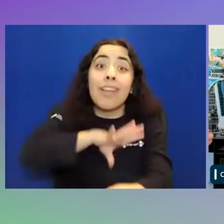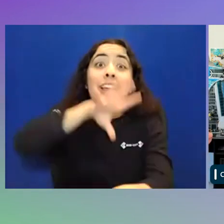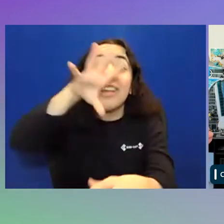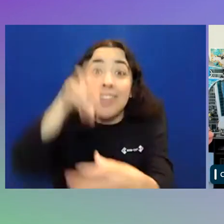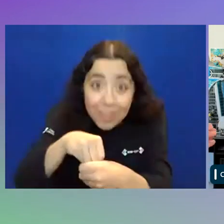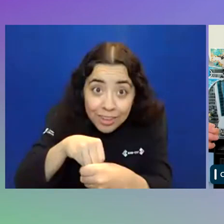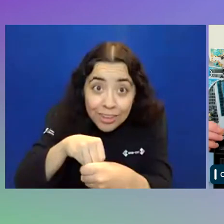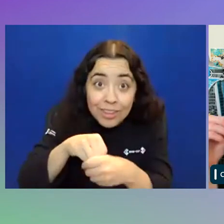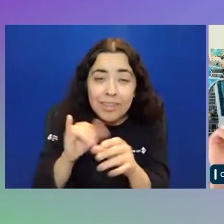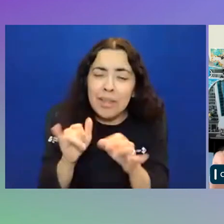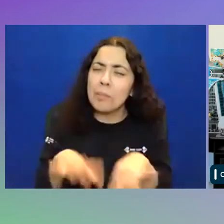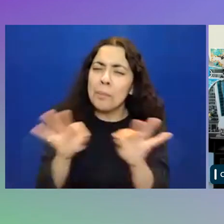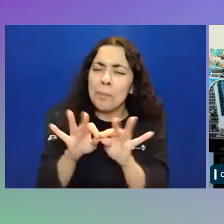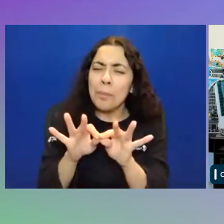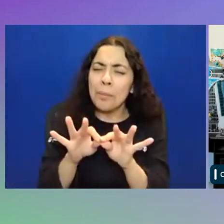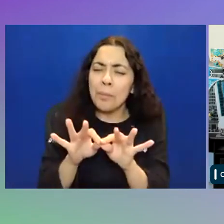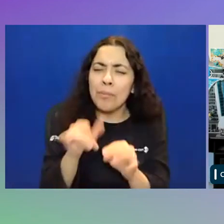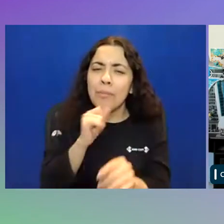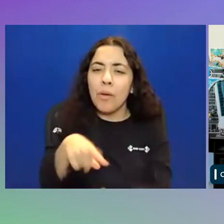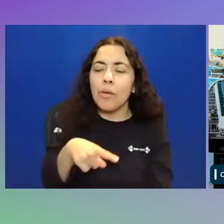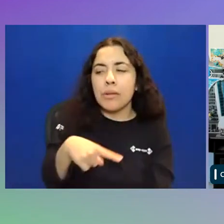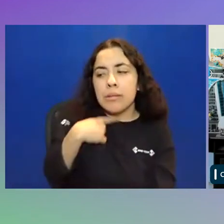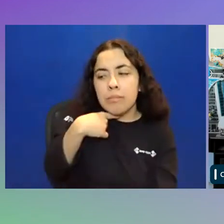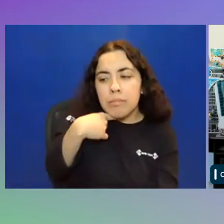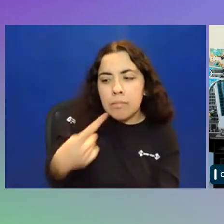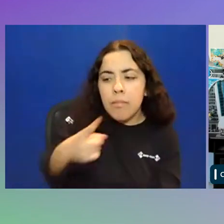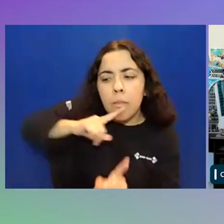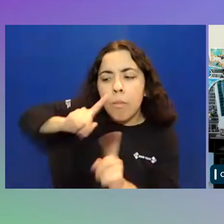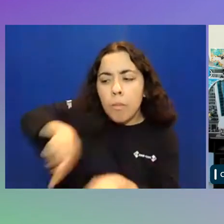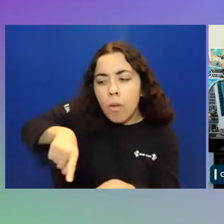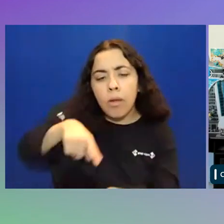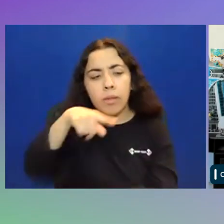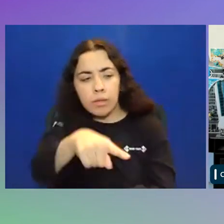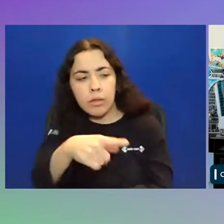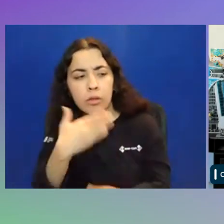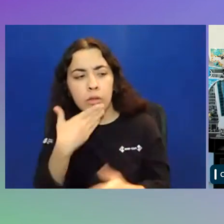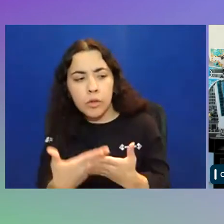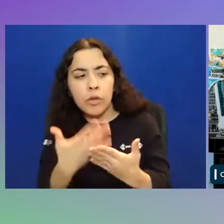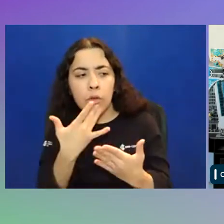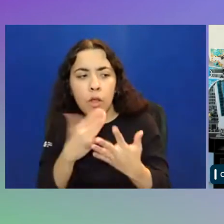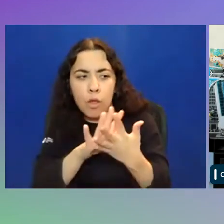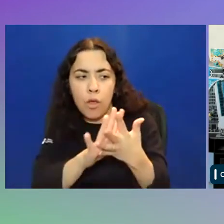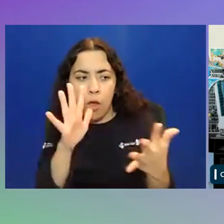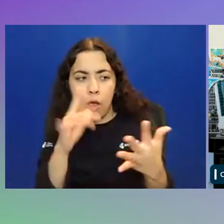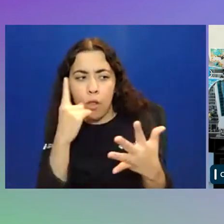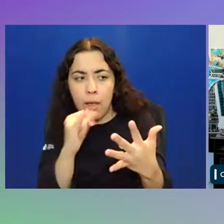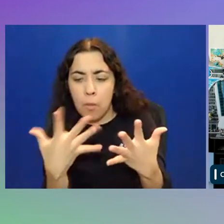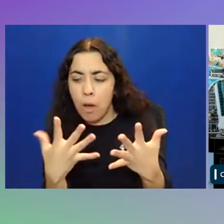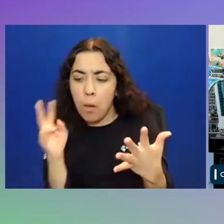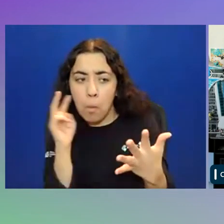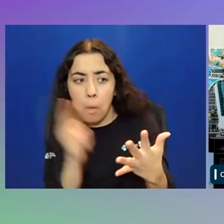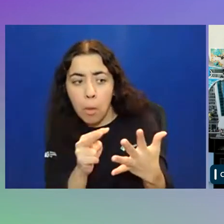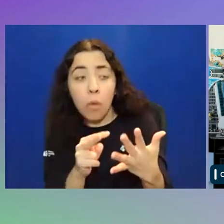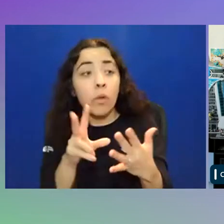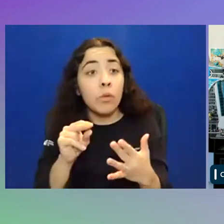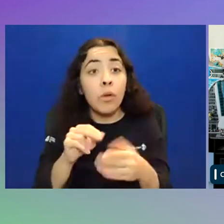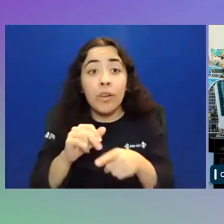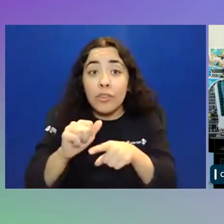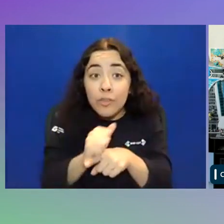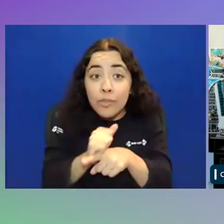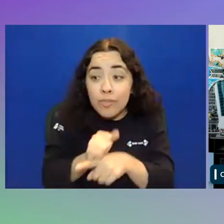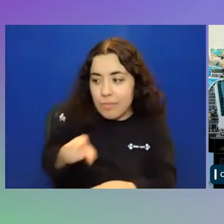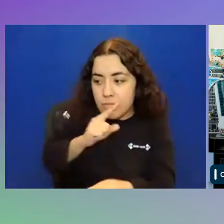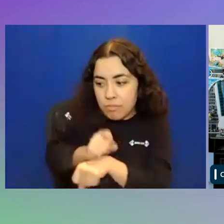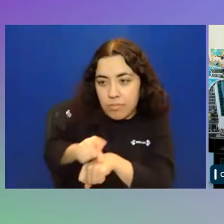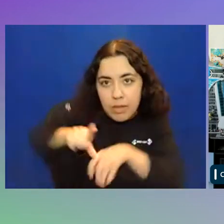is important, right? So instead of just telling somebody, here's what good color contrast is, in the training, actually make them do it or choose